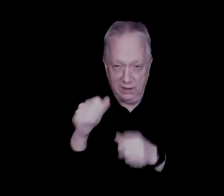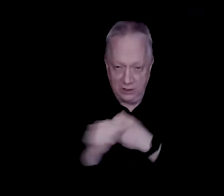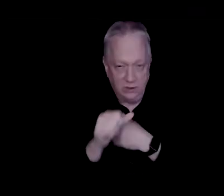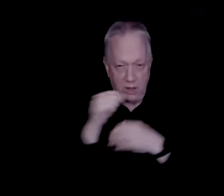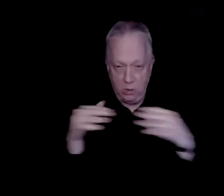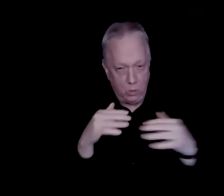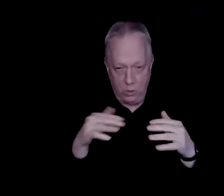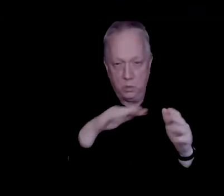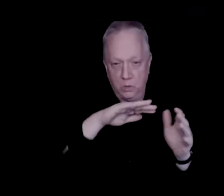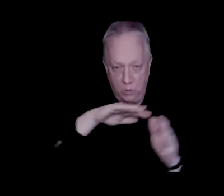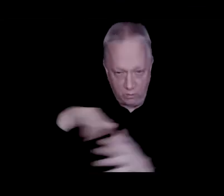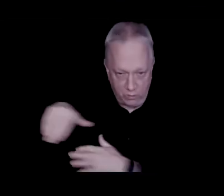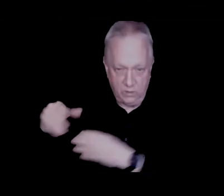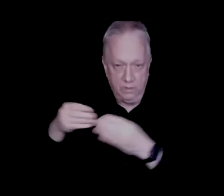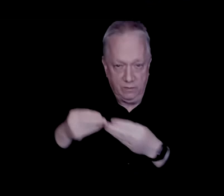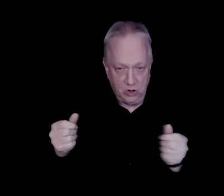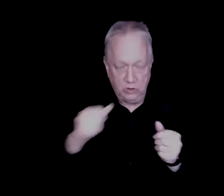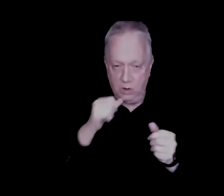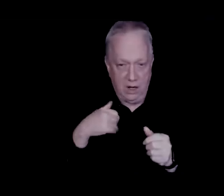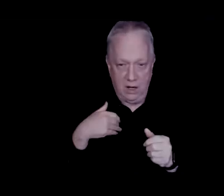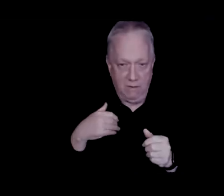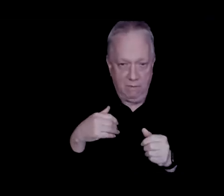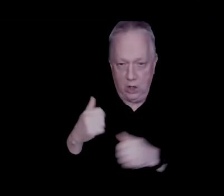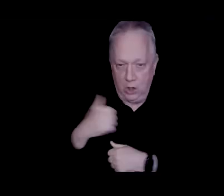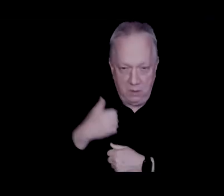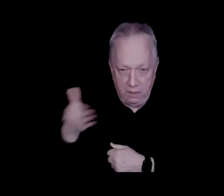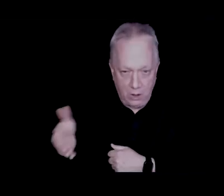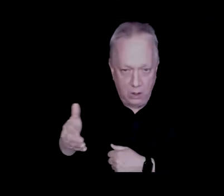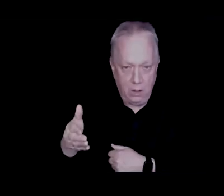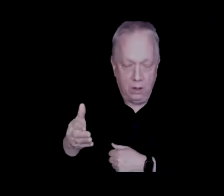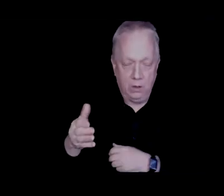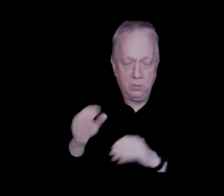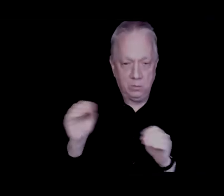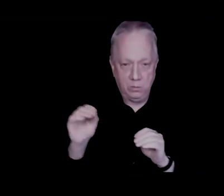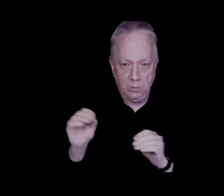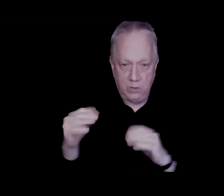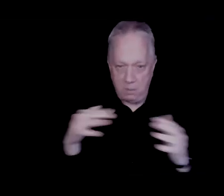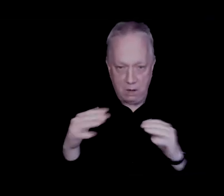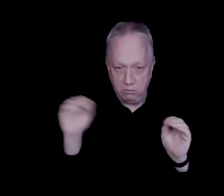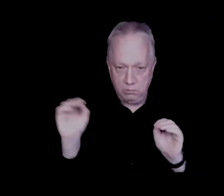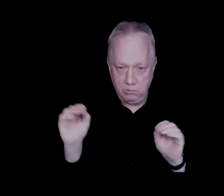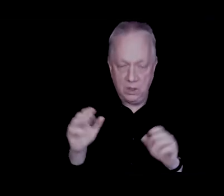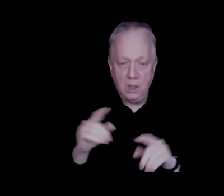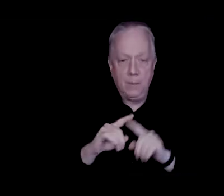The war is finished. So you don't have the army. You don't have, you see, the battle, etc.